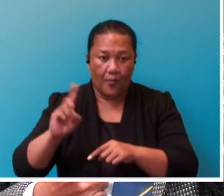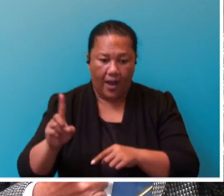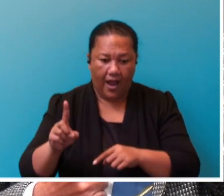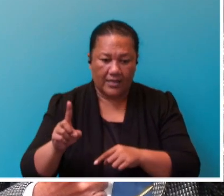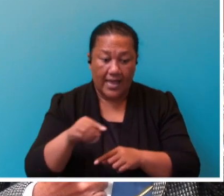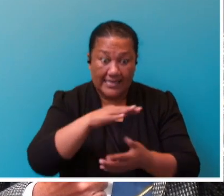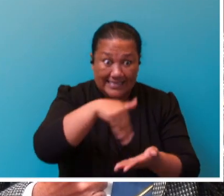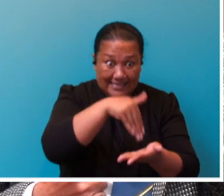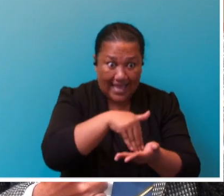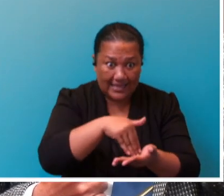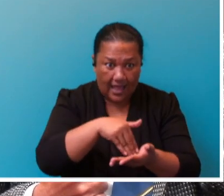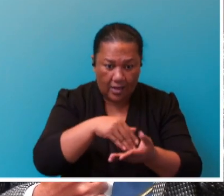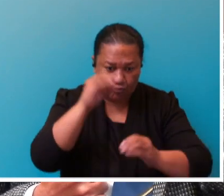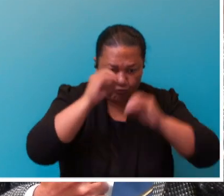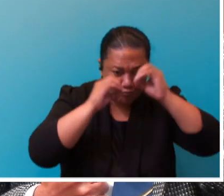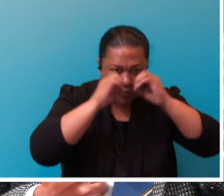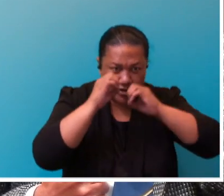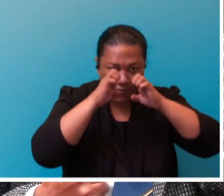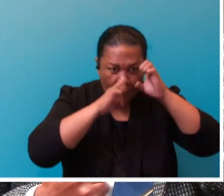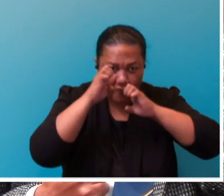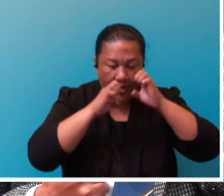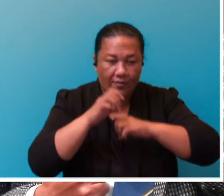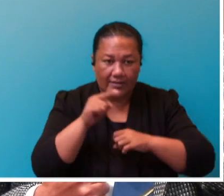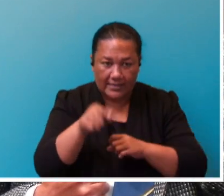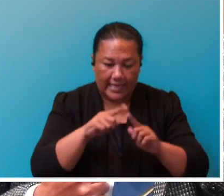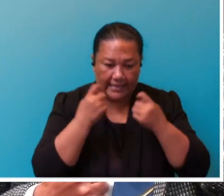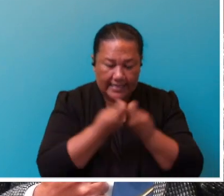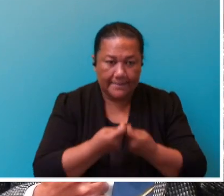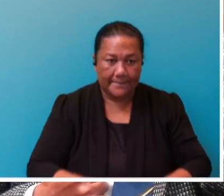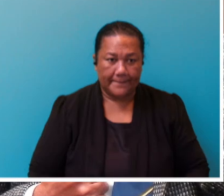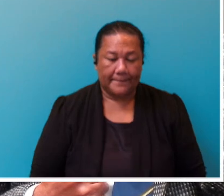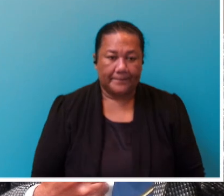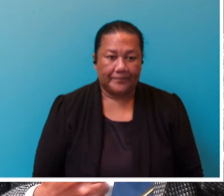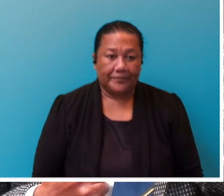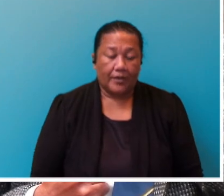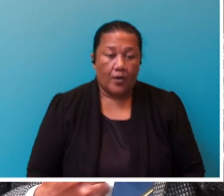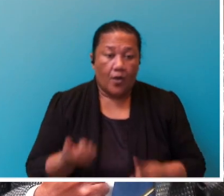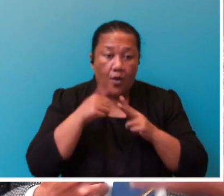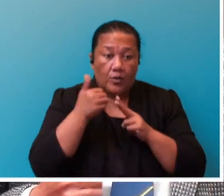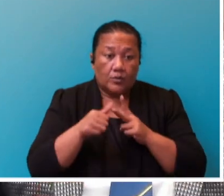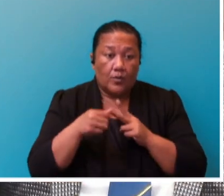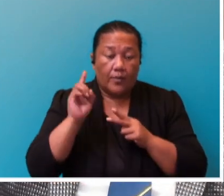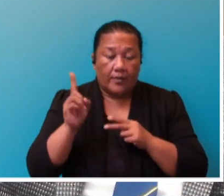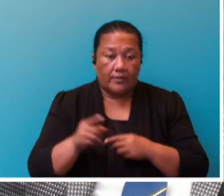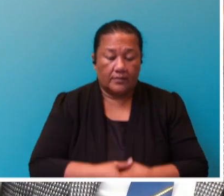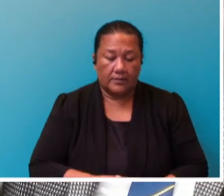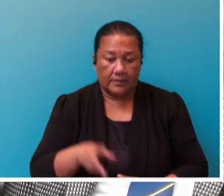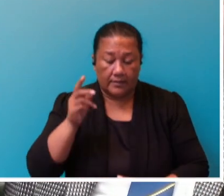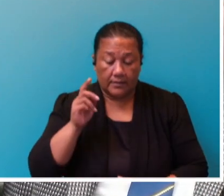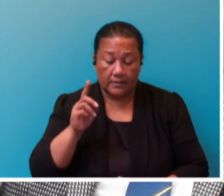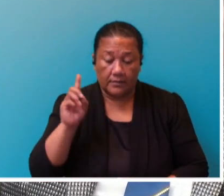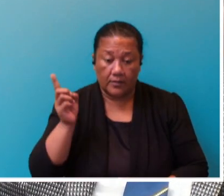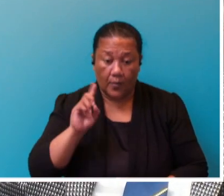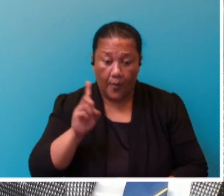include the CERT team, Honorable Speaker. And, again, what I can say based on